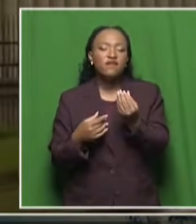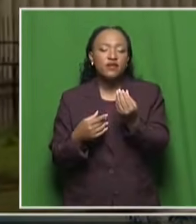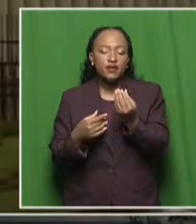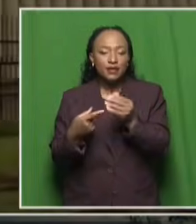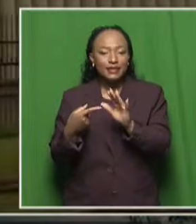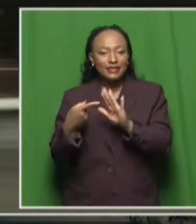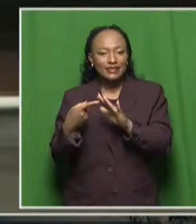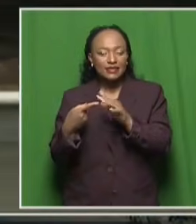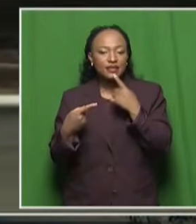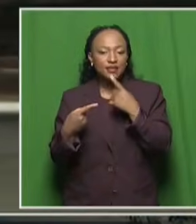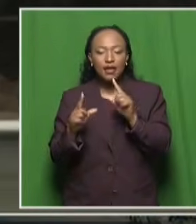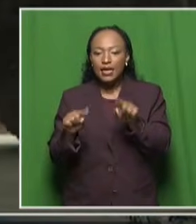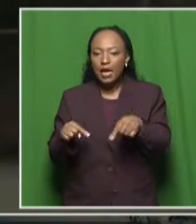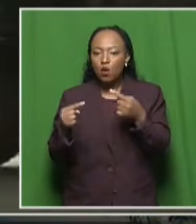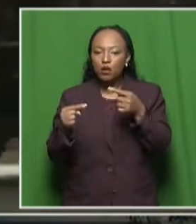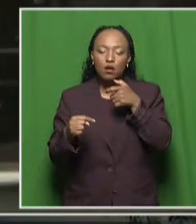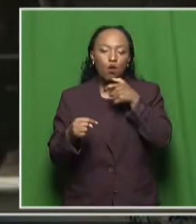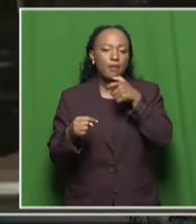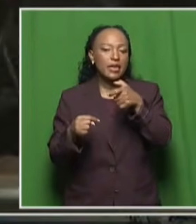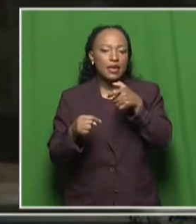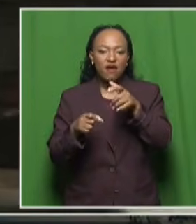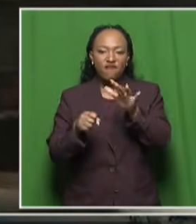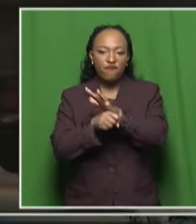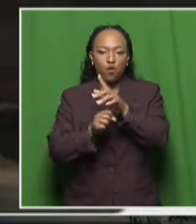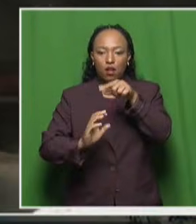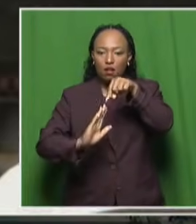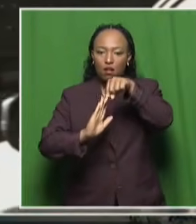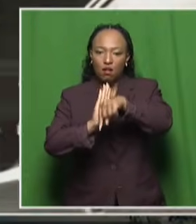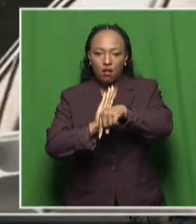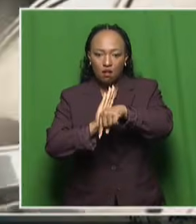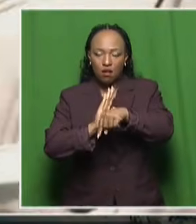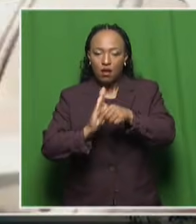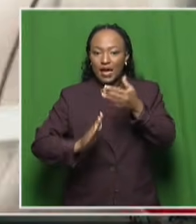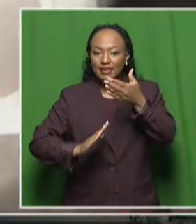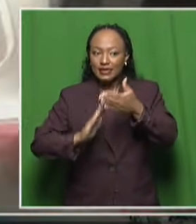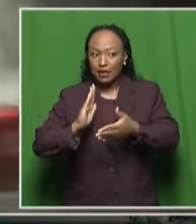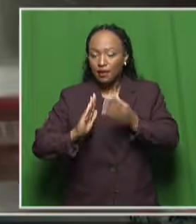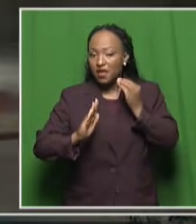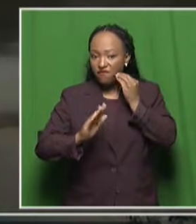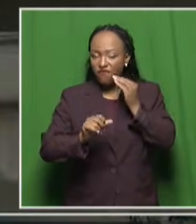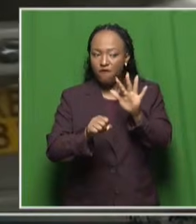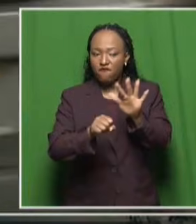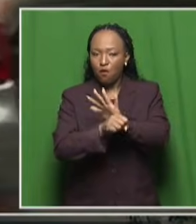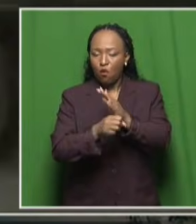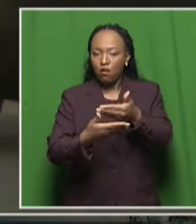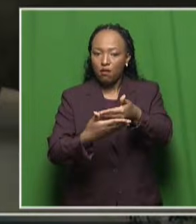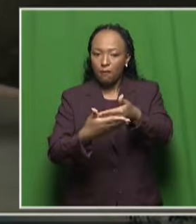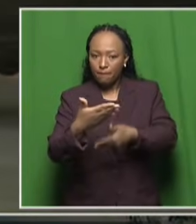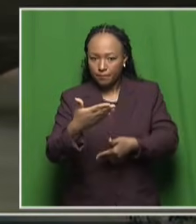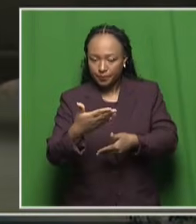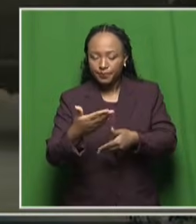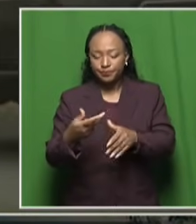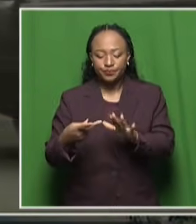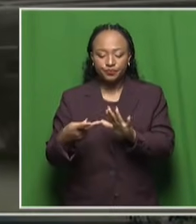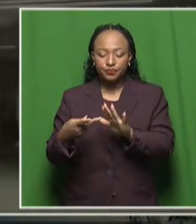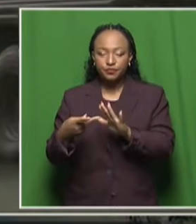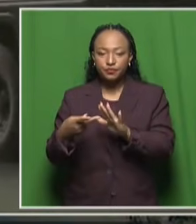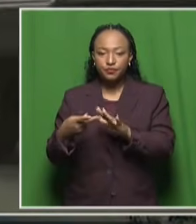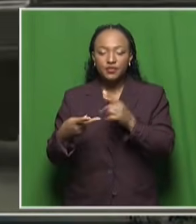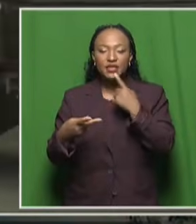that they can't comment in details about the incident until they have details. But he then goes on to say they